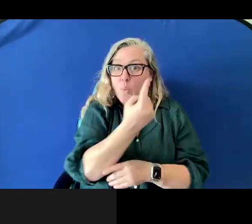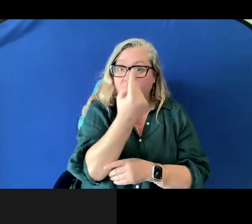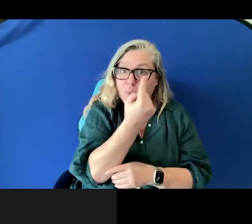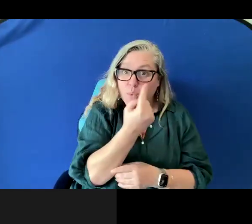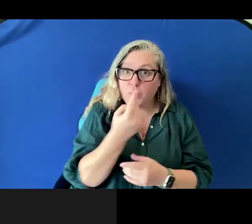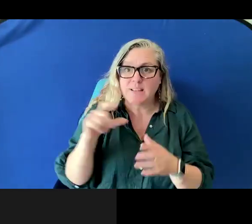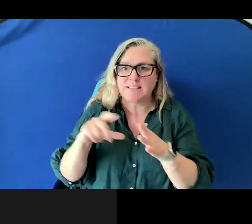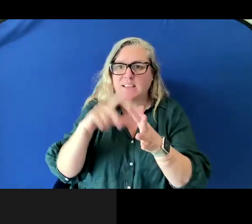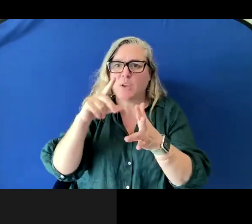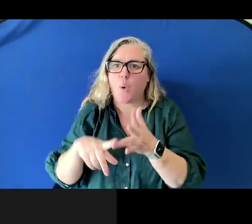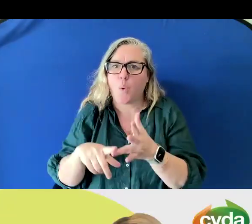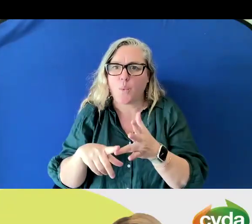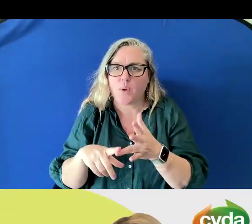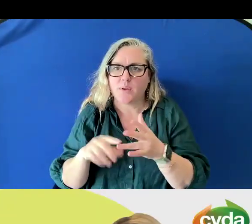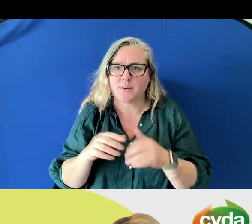our CEO.